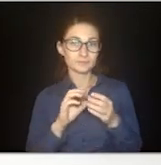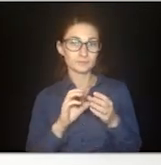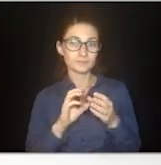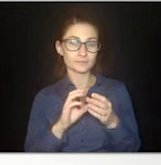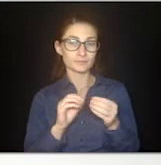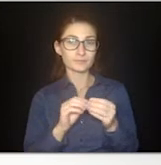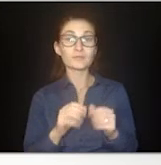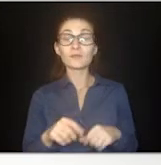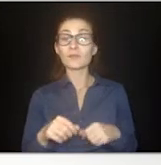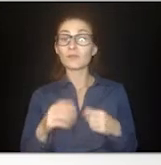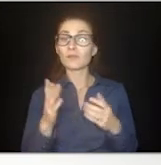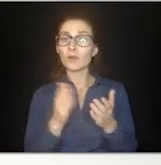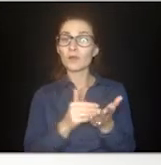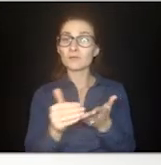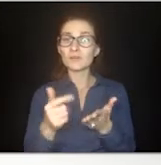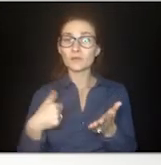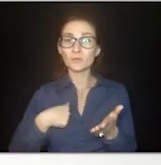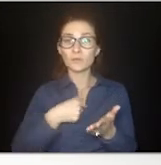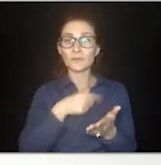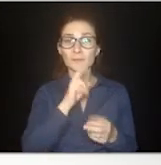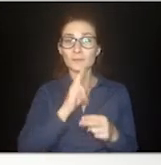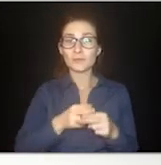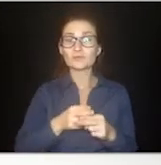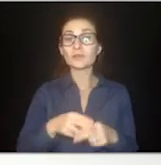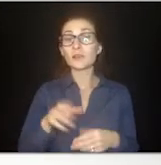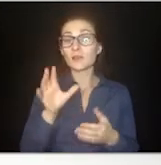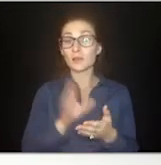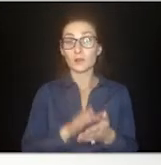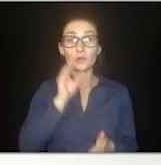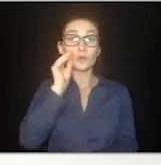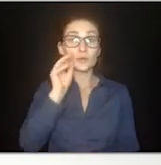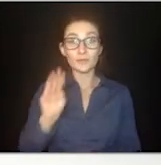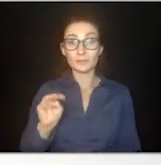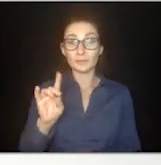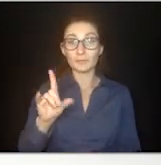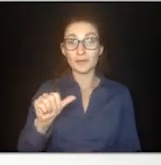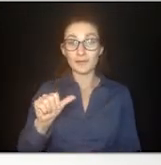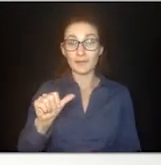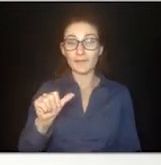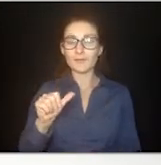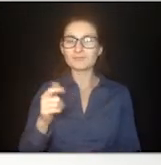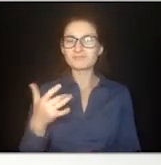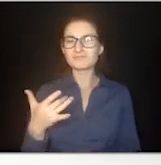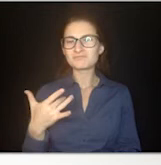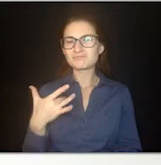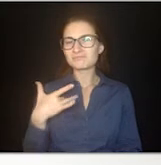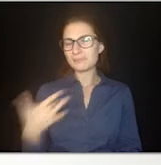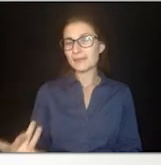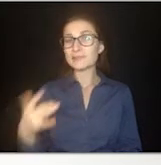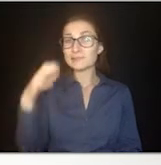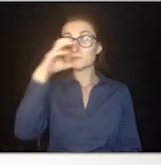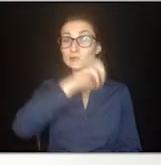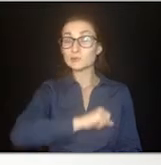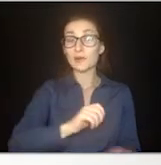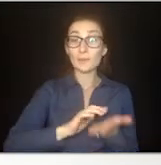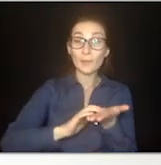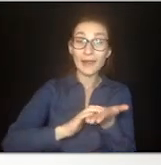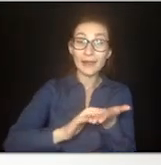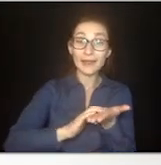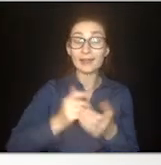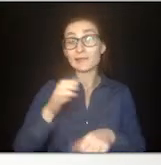A lot of times we talk learning media, and people immediately assume large print,